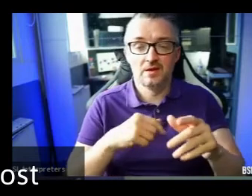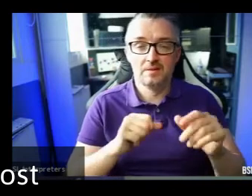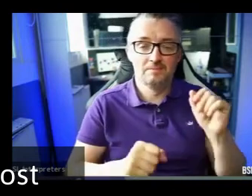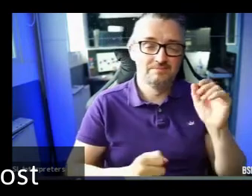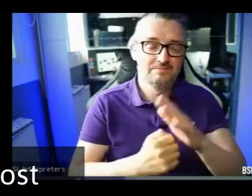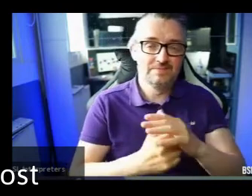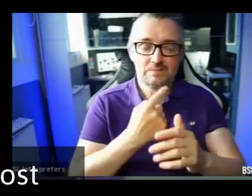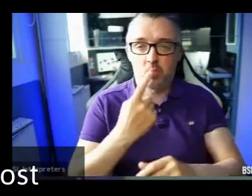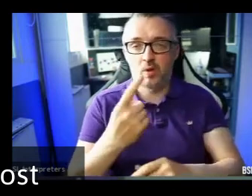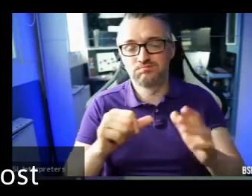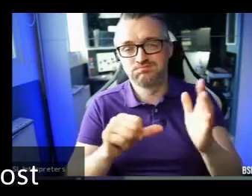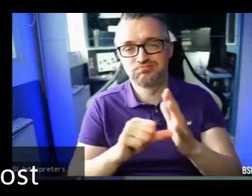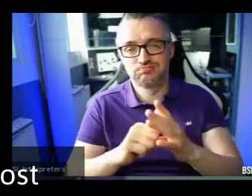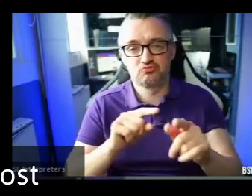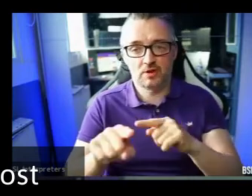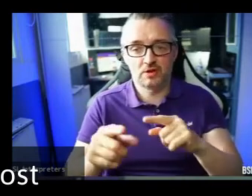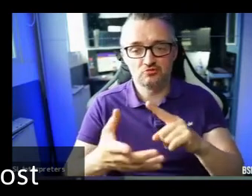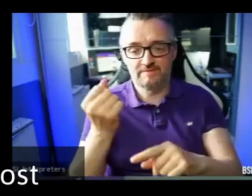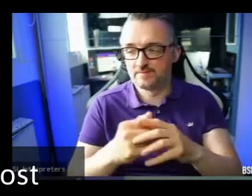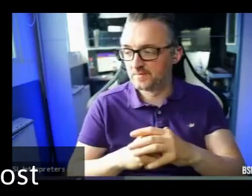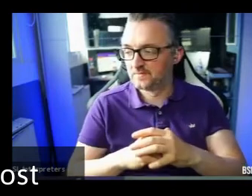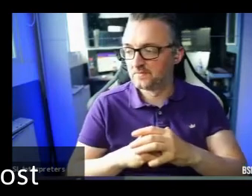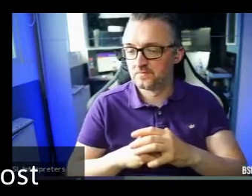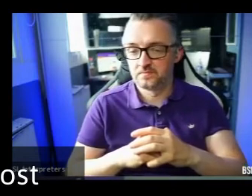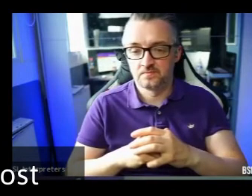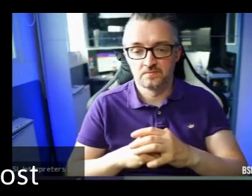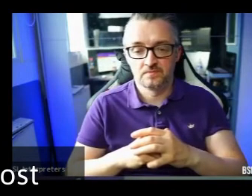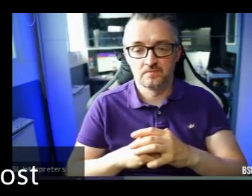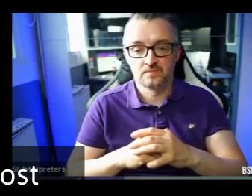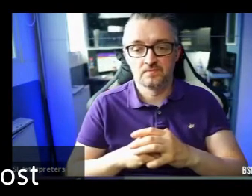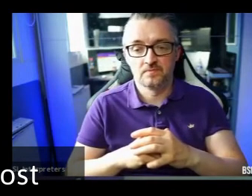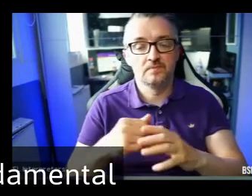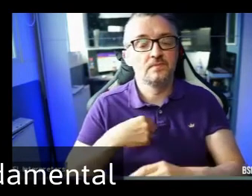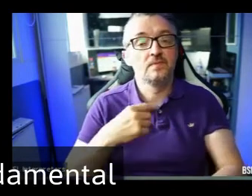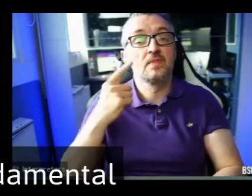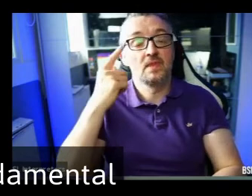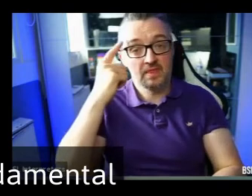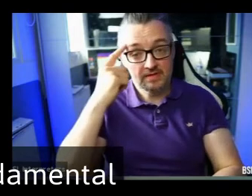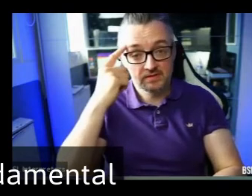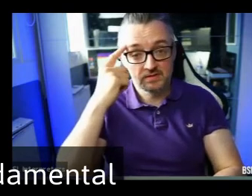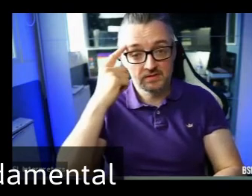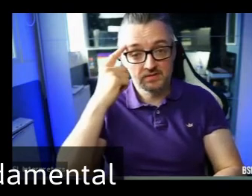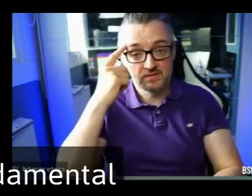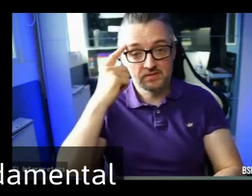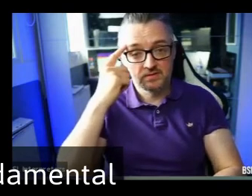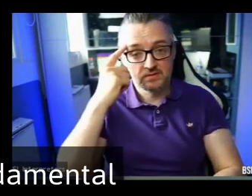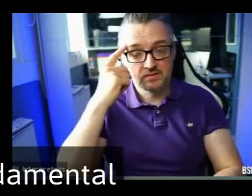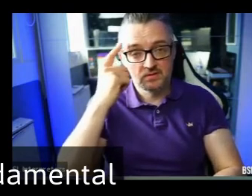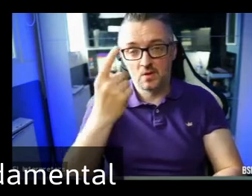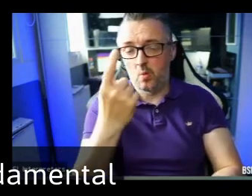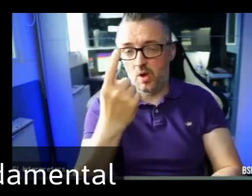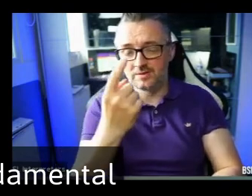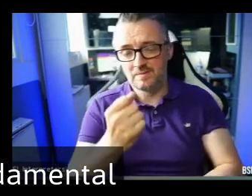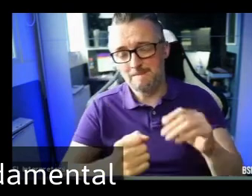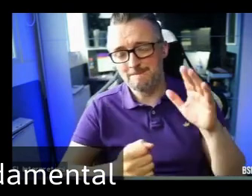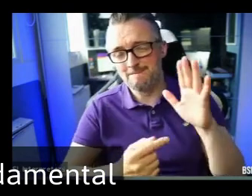most significant difficulty in the past 10 years. And we think that there